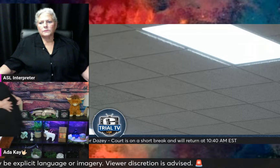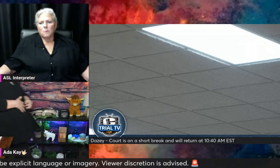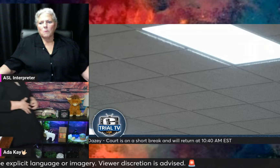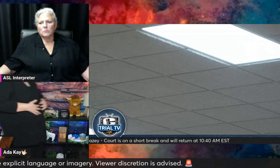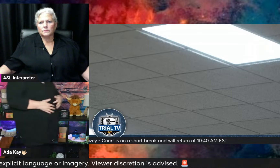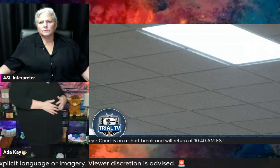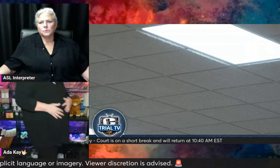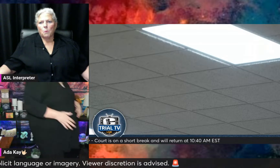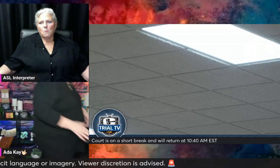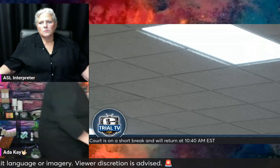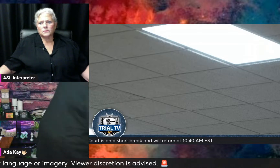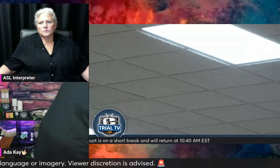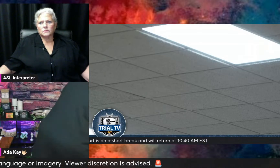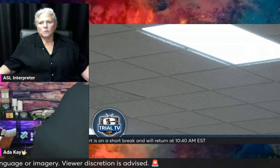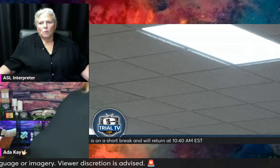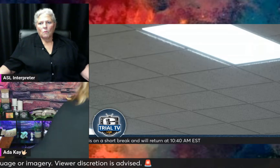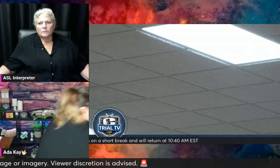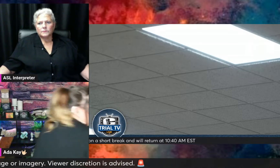I